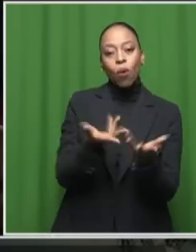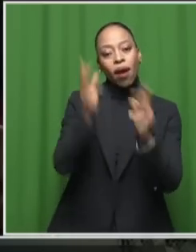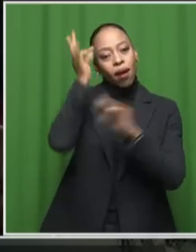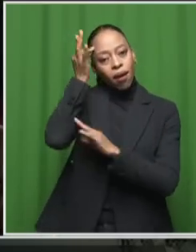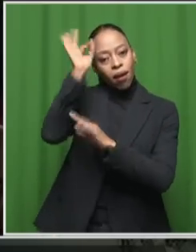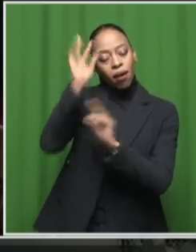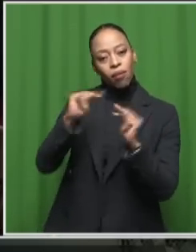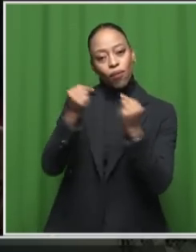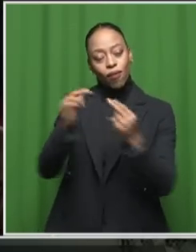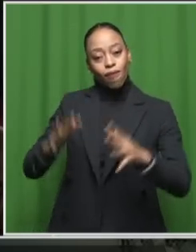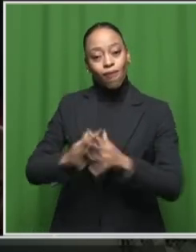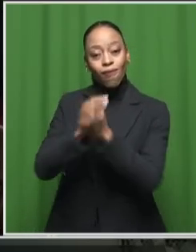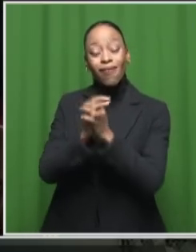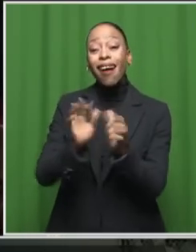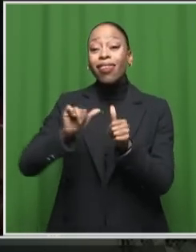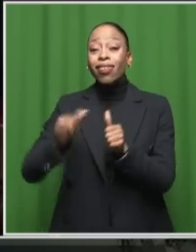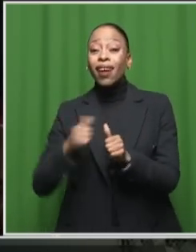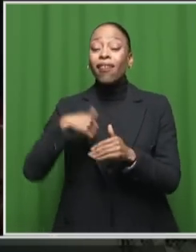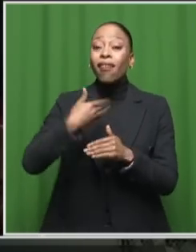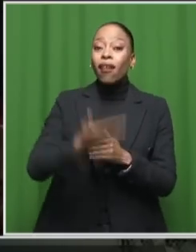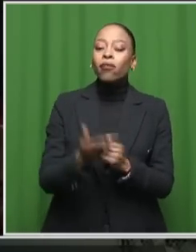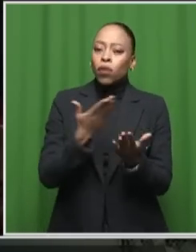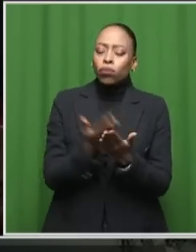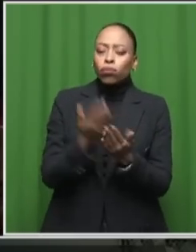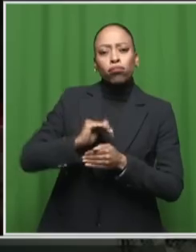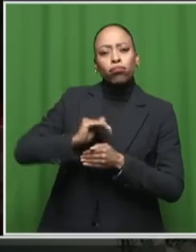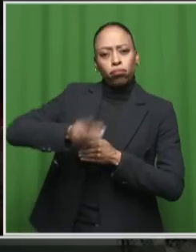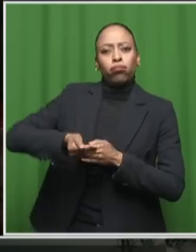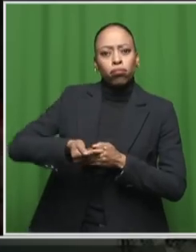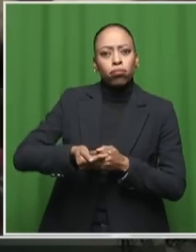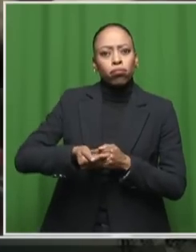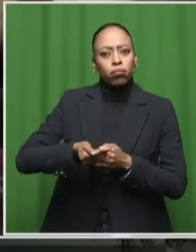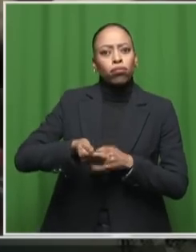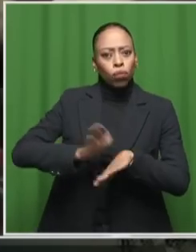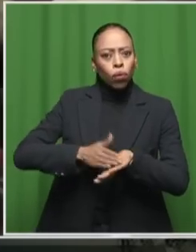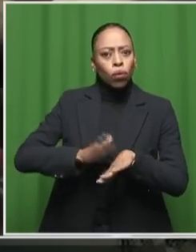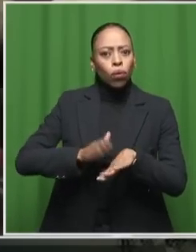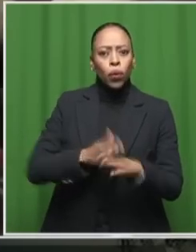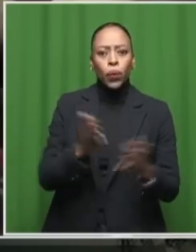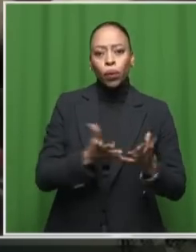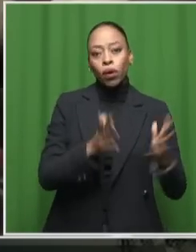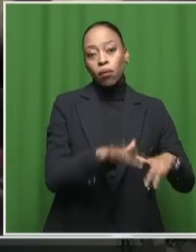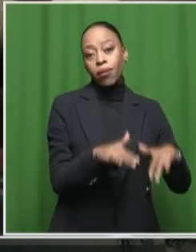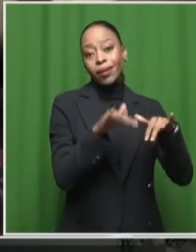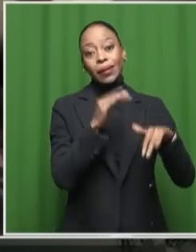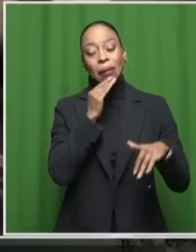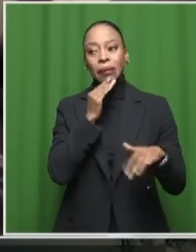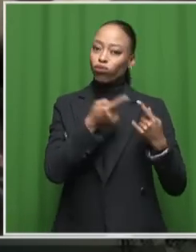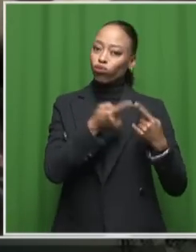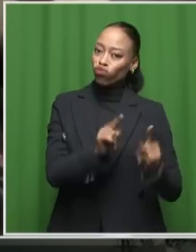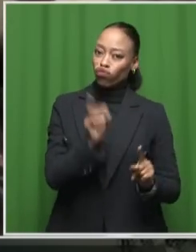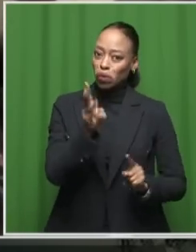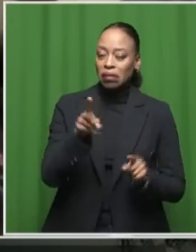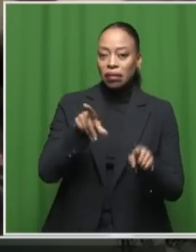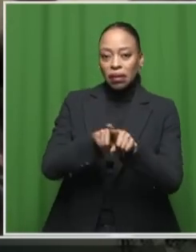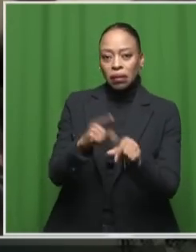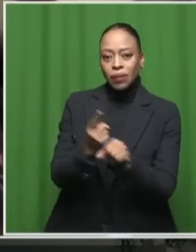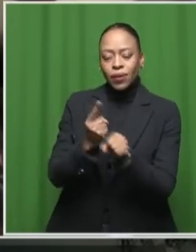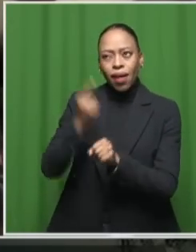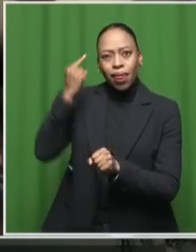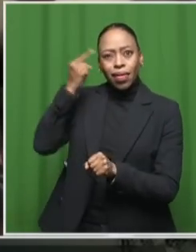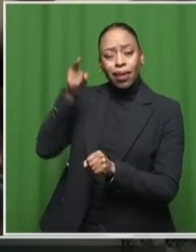national unity, and then be able to defend it vigorously in Parliament. So it's going to be quite different, and I think